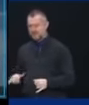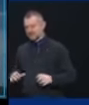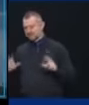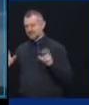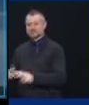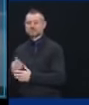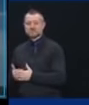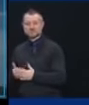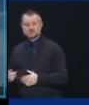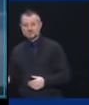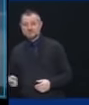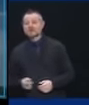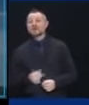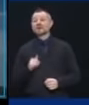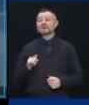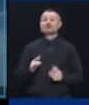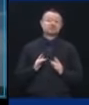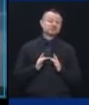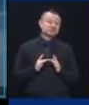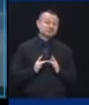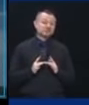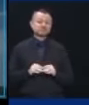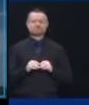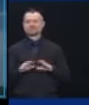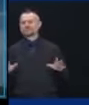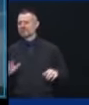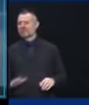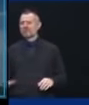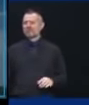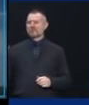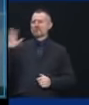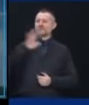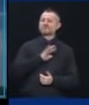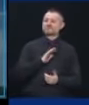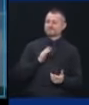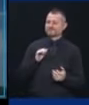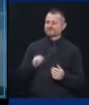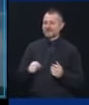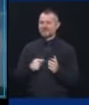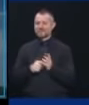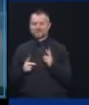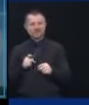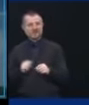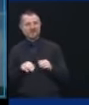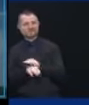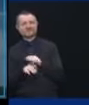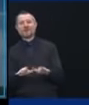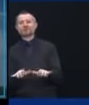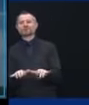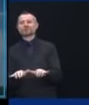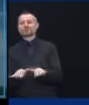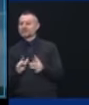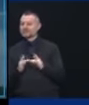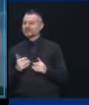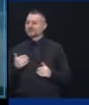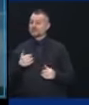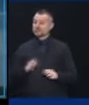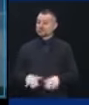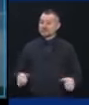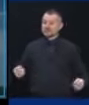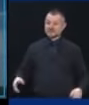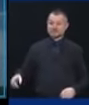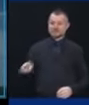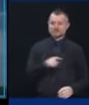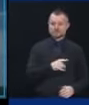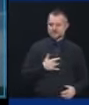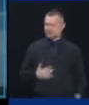broadband, affordability and accessibility. You need both. Too many children were left behind when